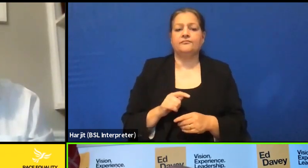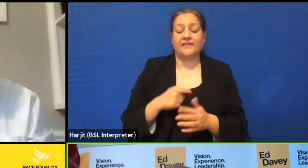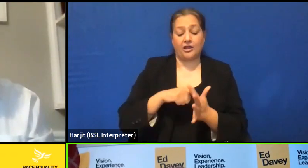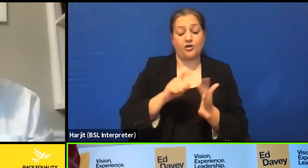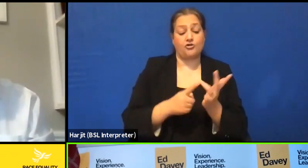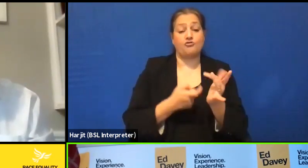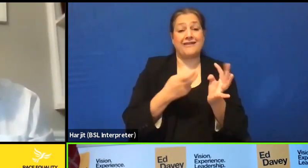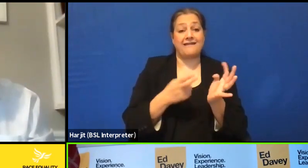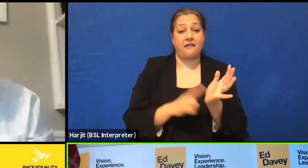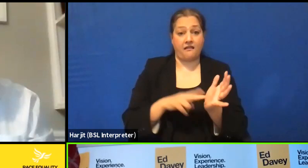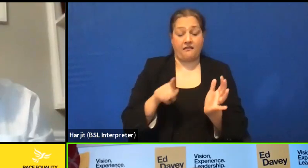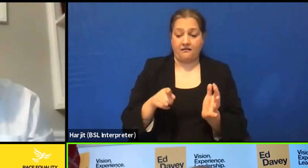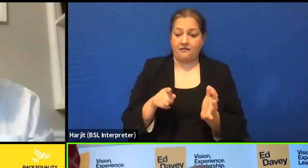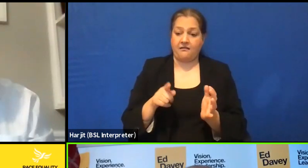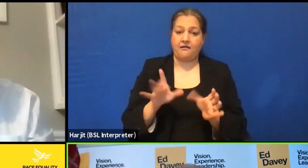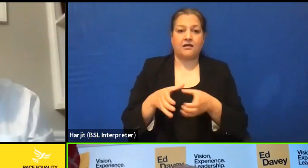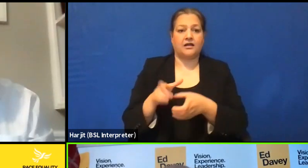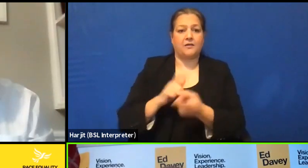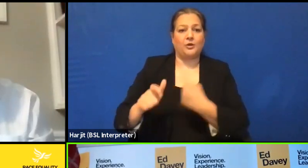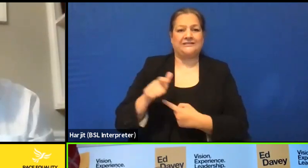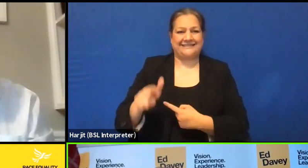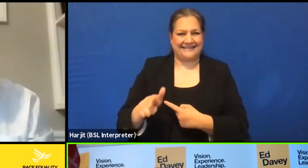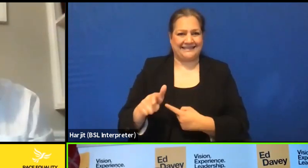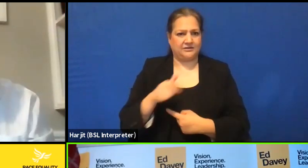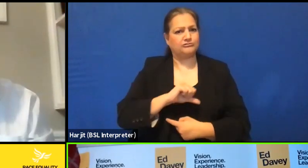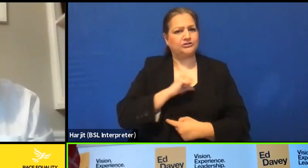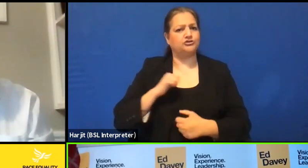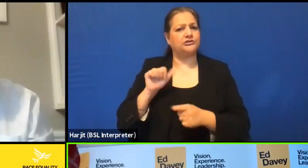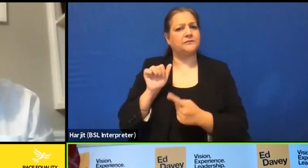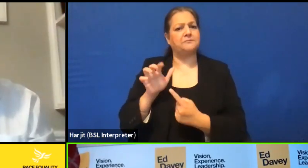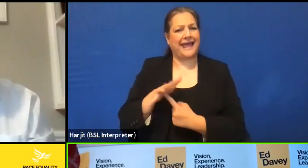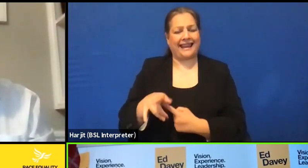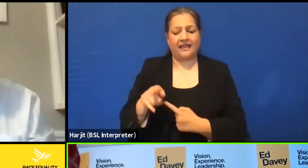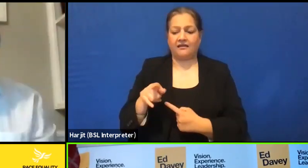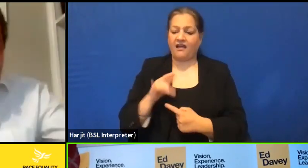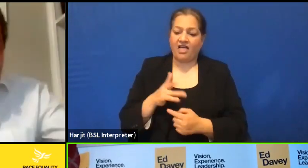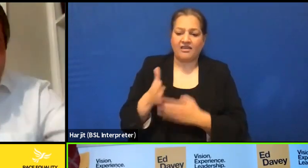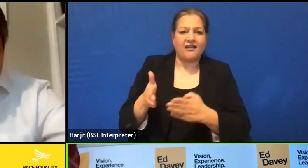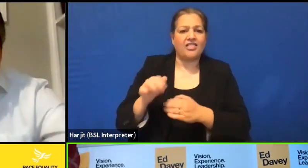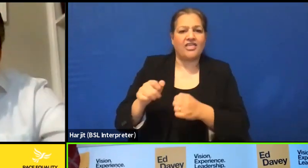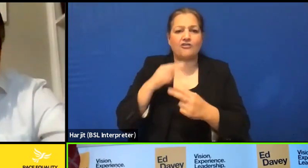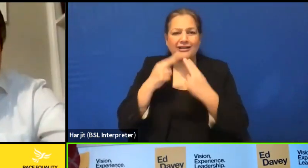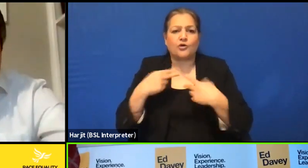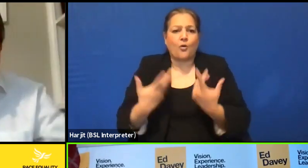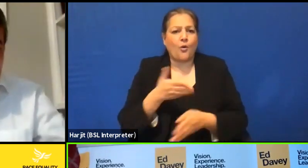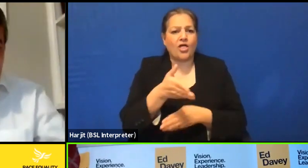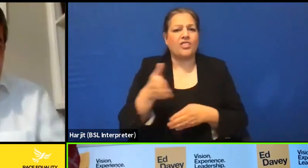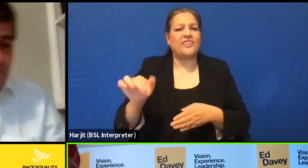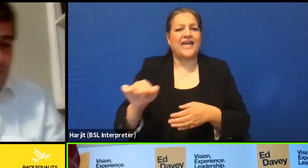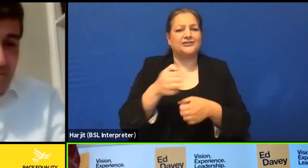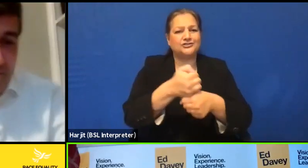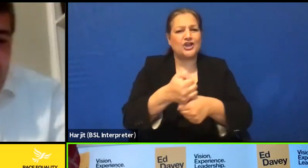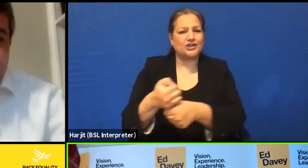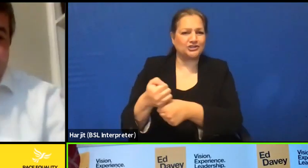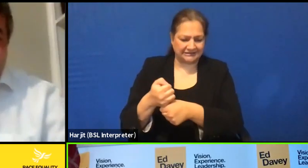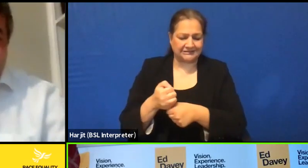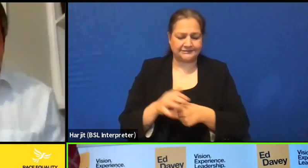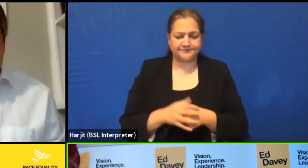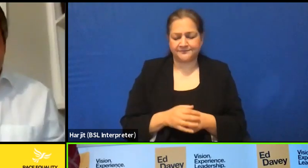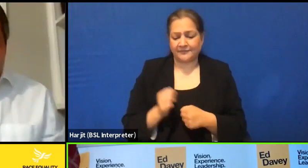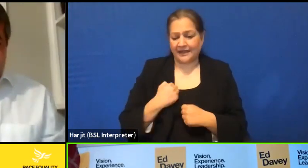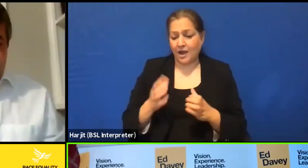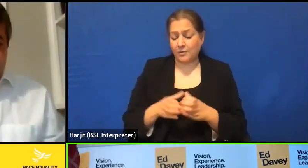Korean population, you tend to either go to their restaurants or to their churches. And one of the areas that we have failed as a party,